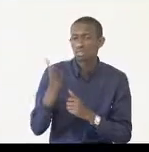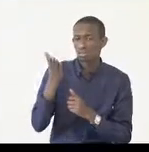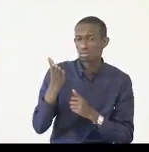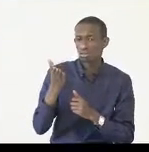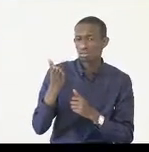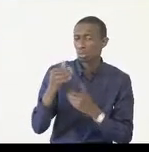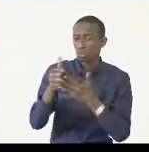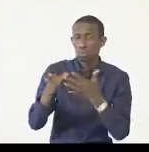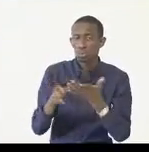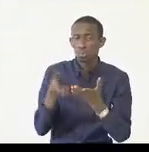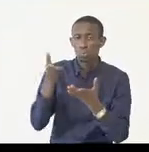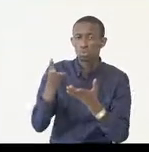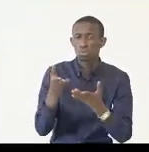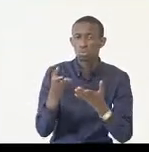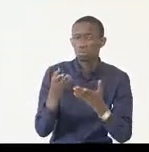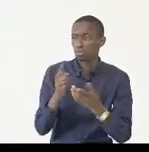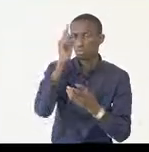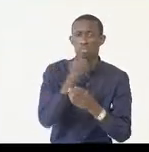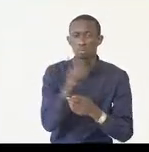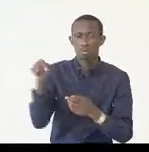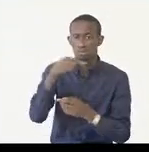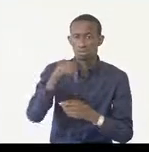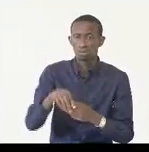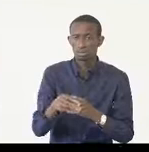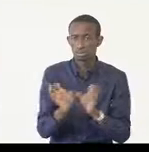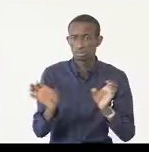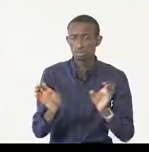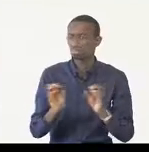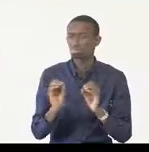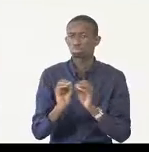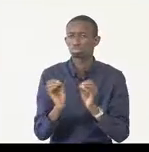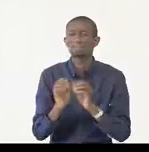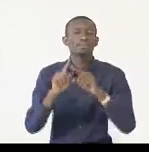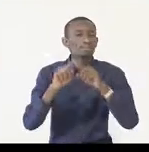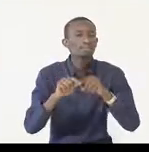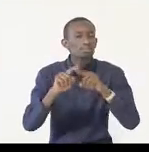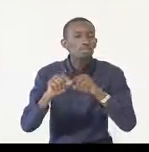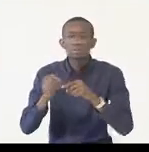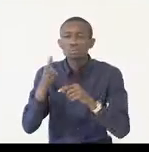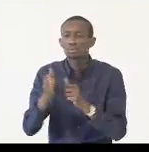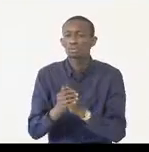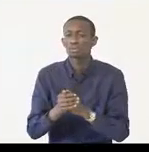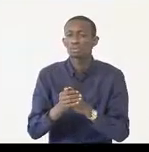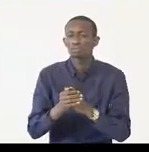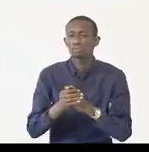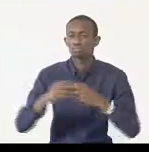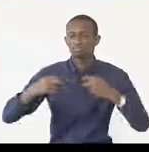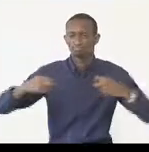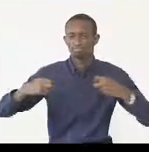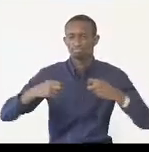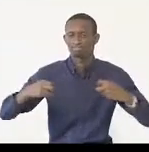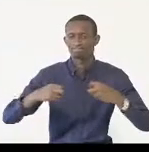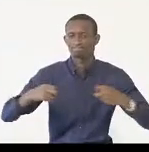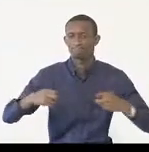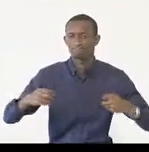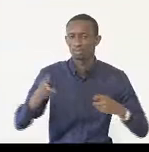but depends on the magnitude of the total velocity of each object, each mass that you